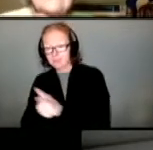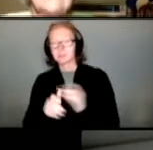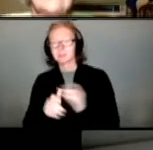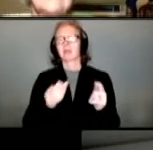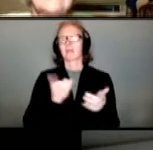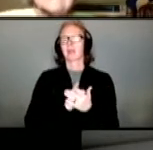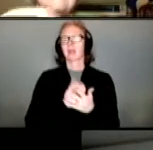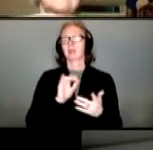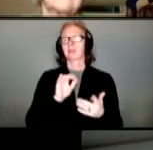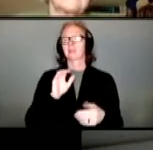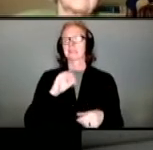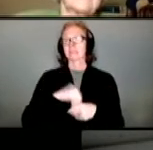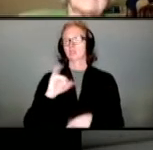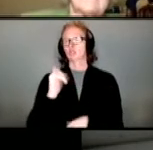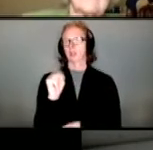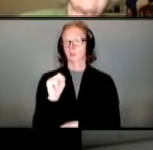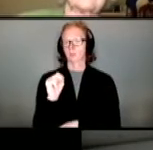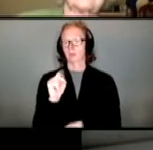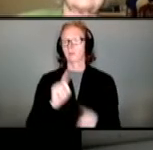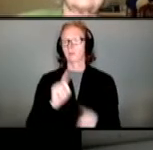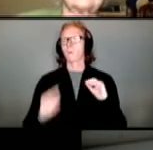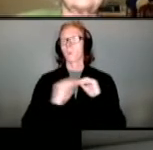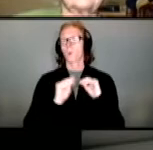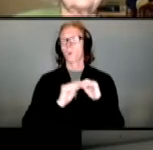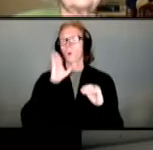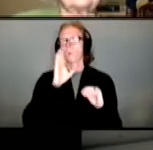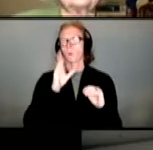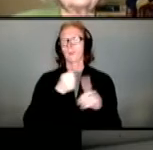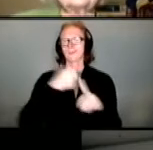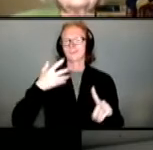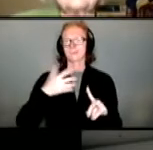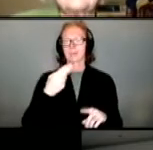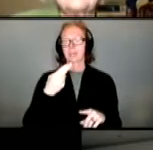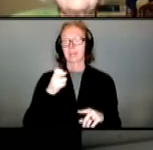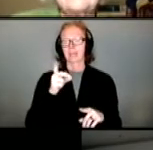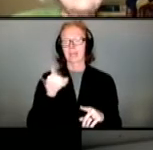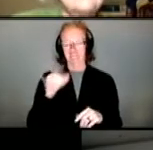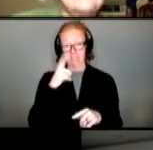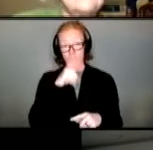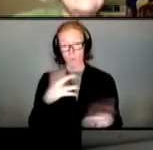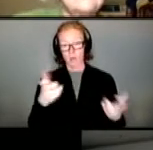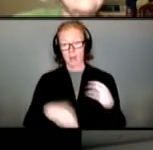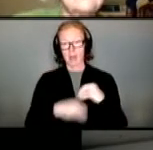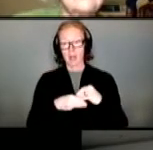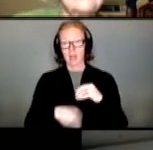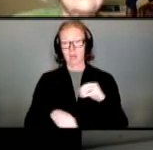January, but more will come on that. And I'll let Heidi jump in with anything she wants to add for an update.